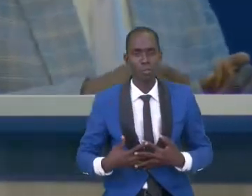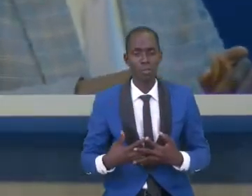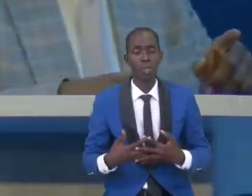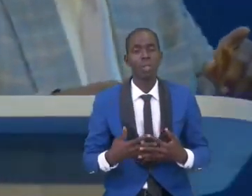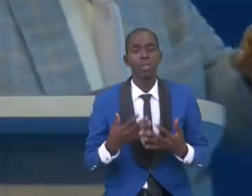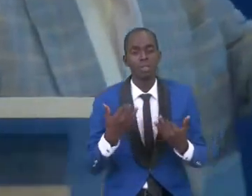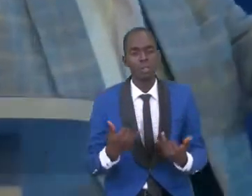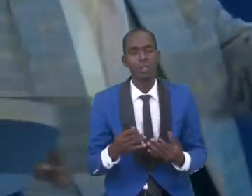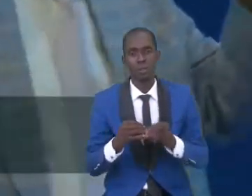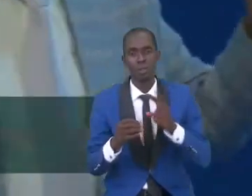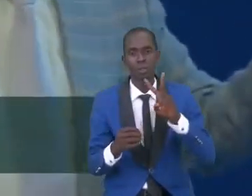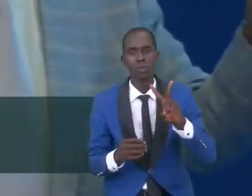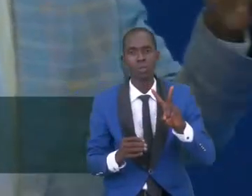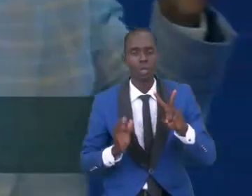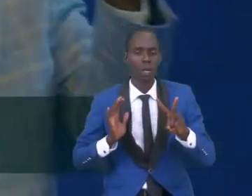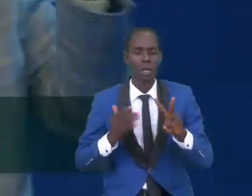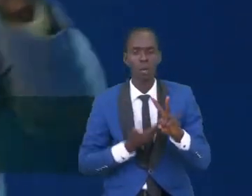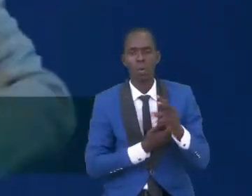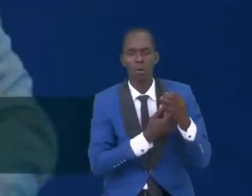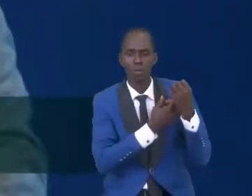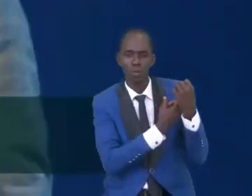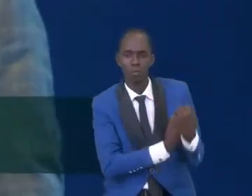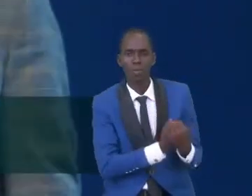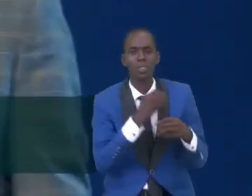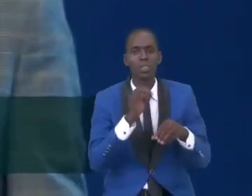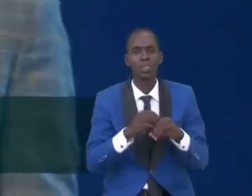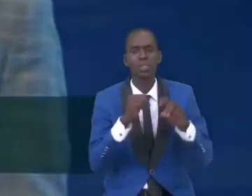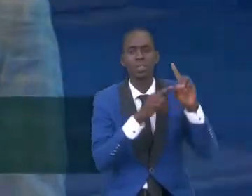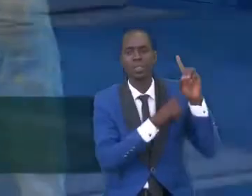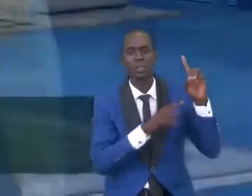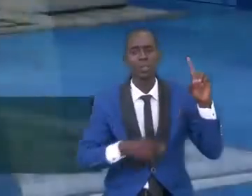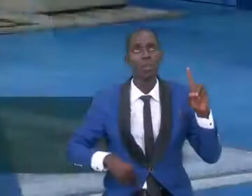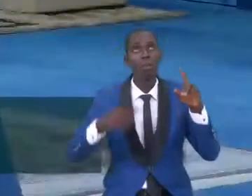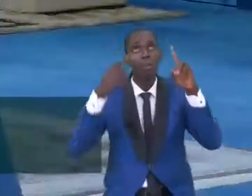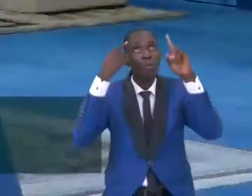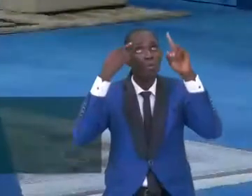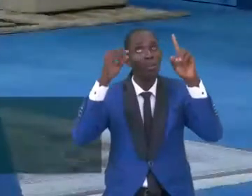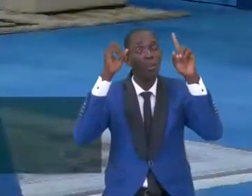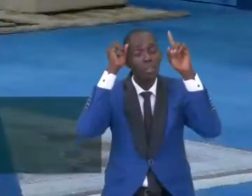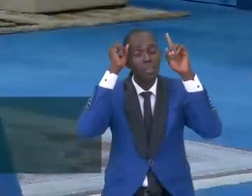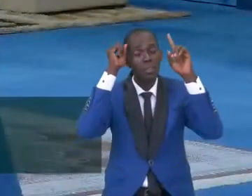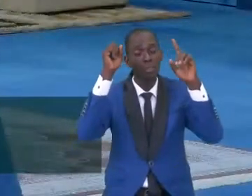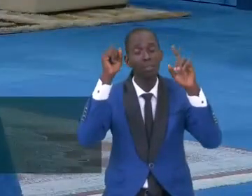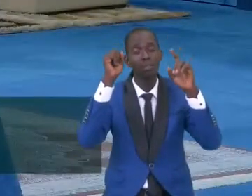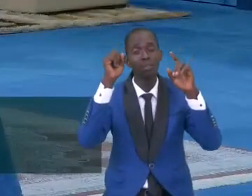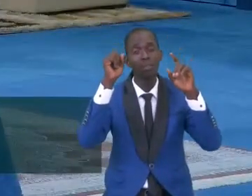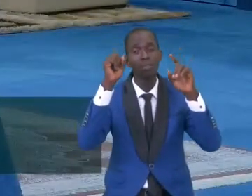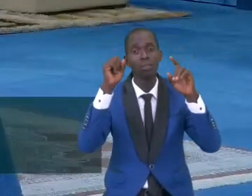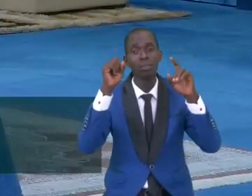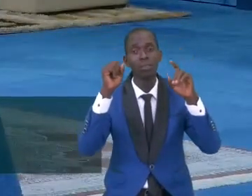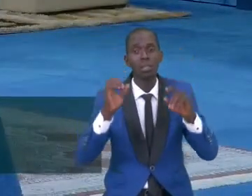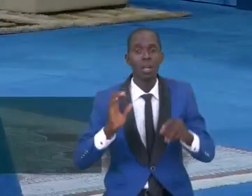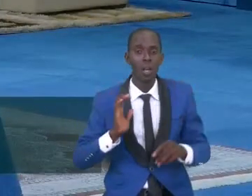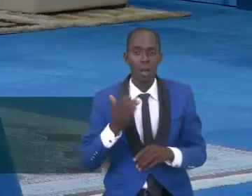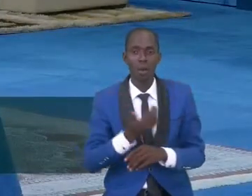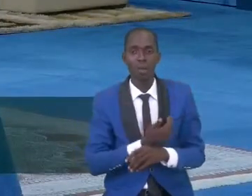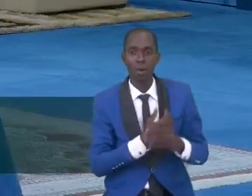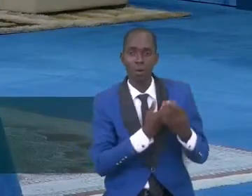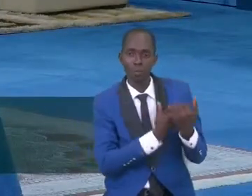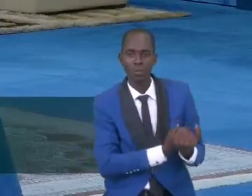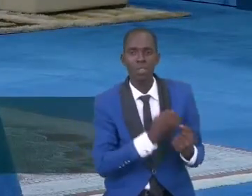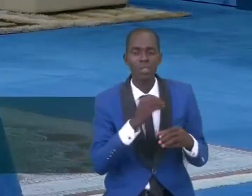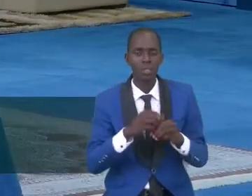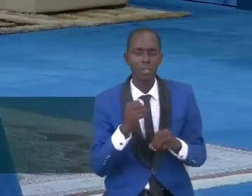confidence in the Lord for his wonders. our confidence in the Lord